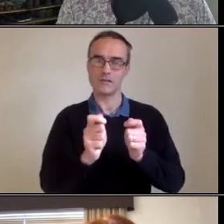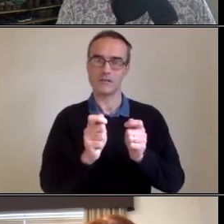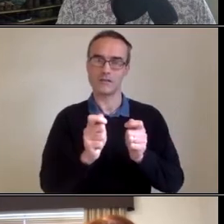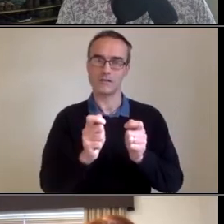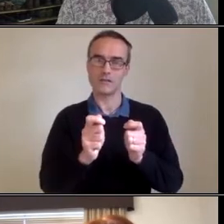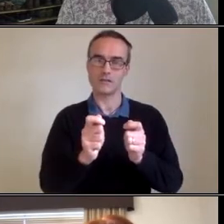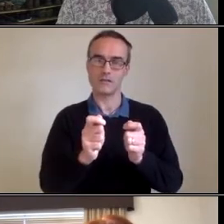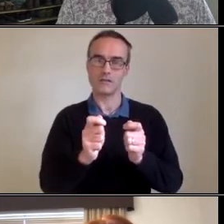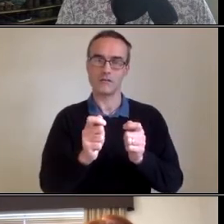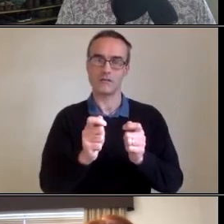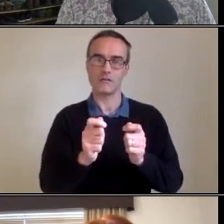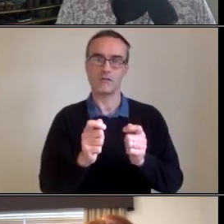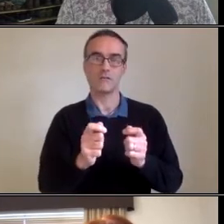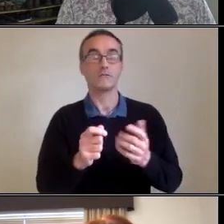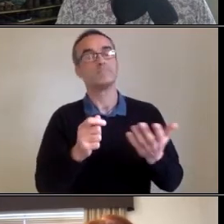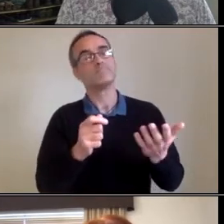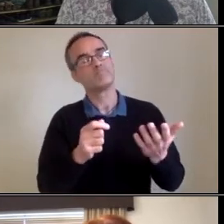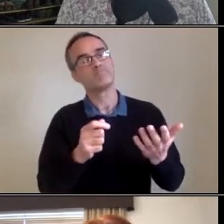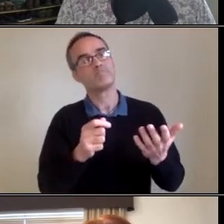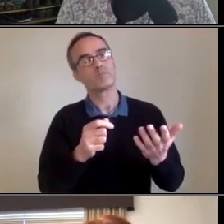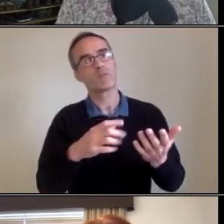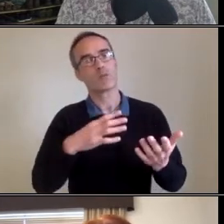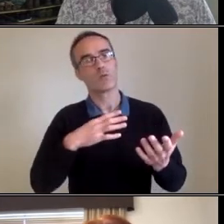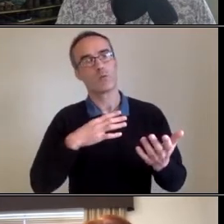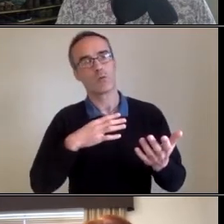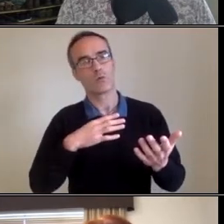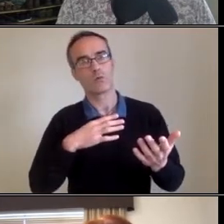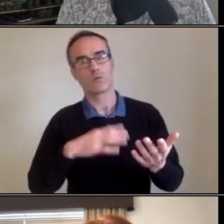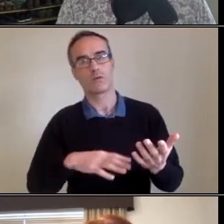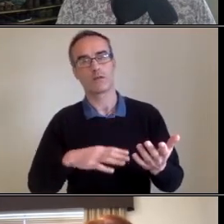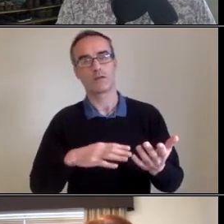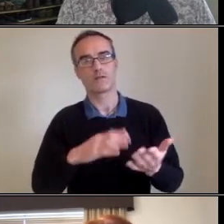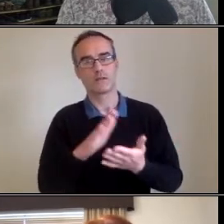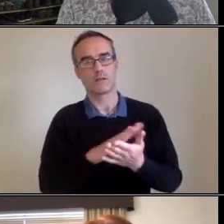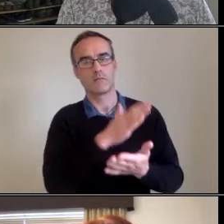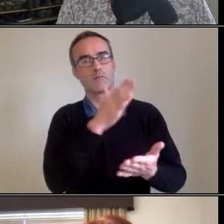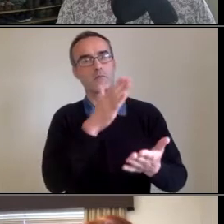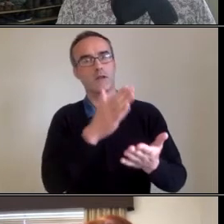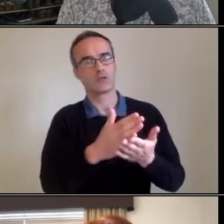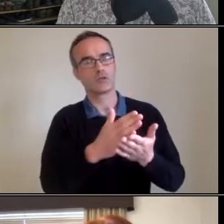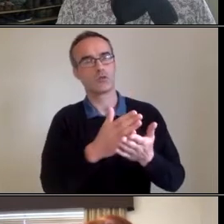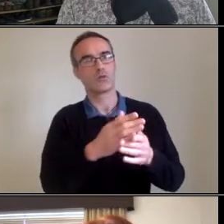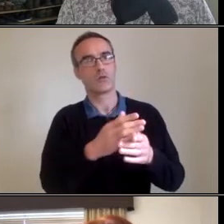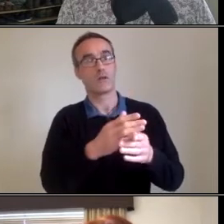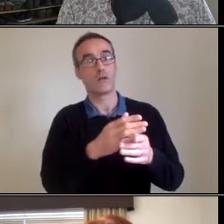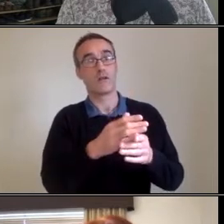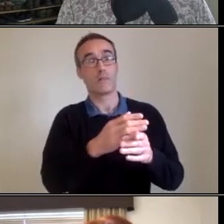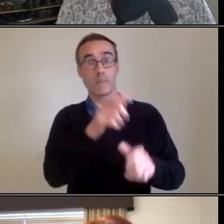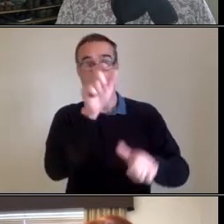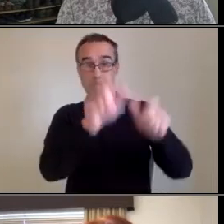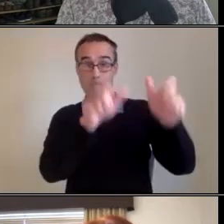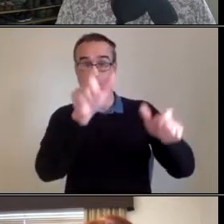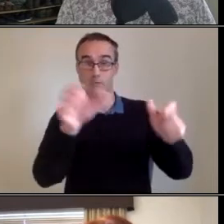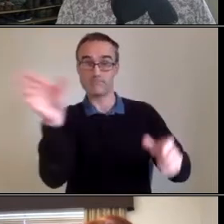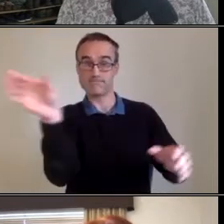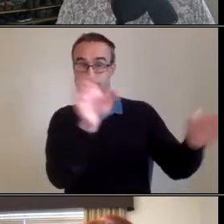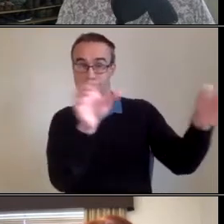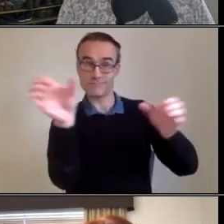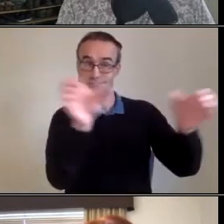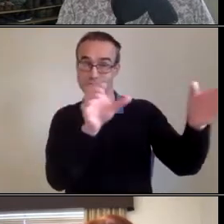of affairs are mandated through United Nations and